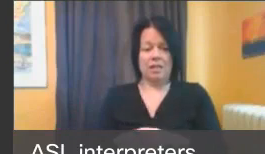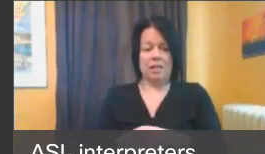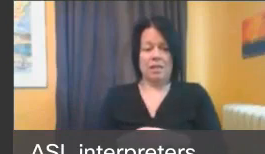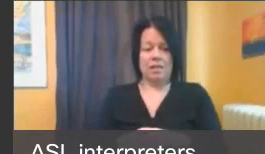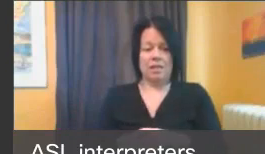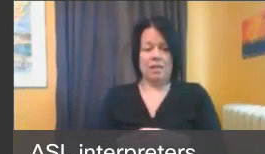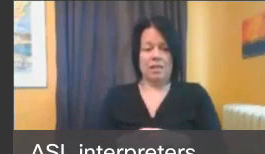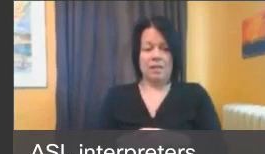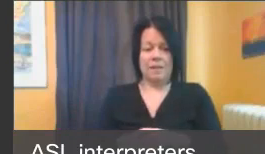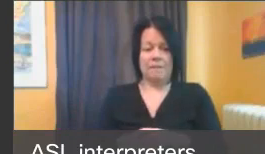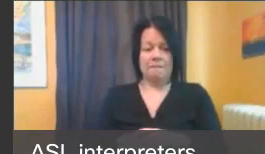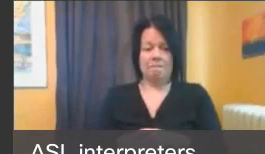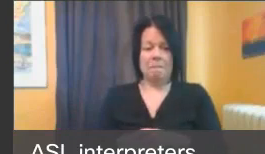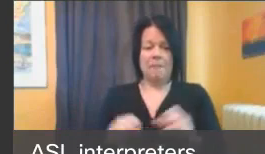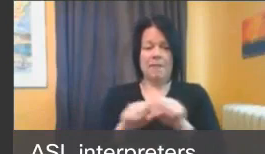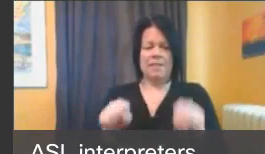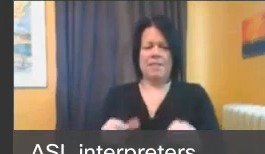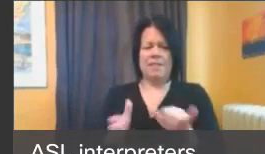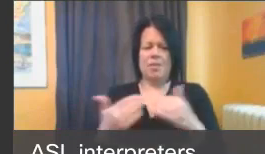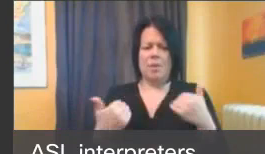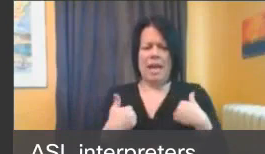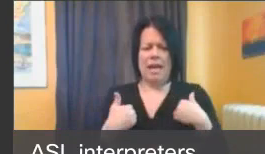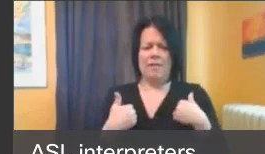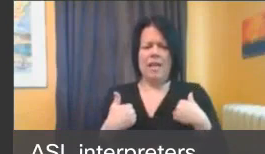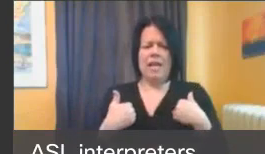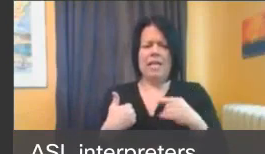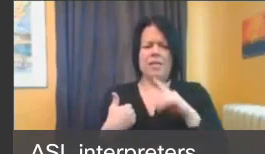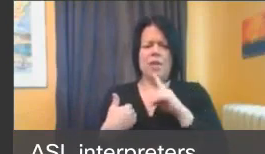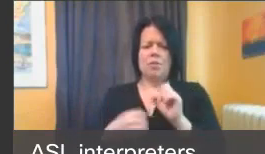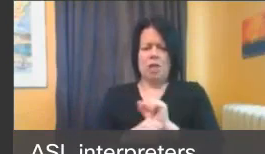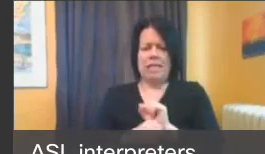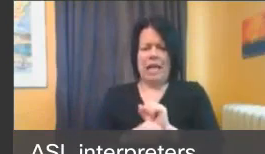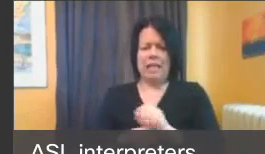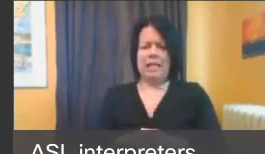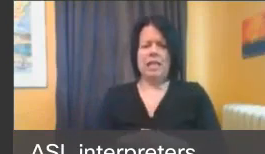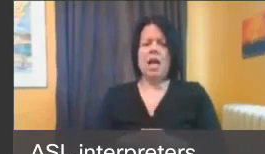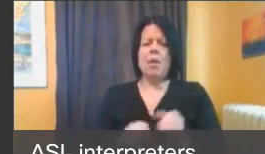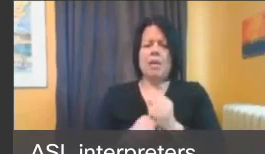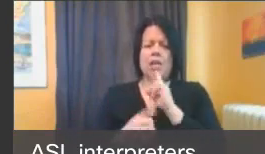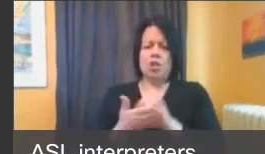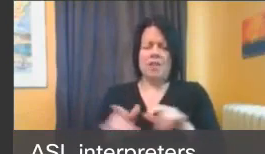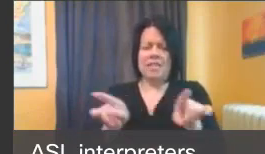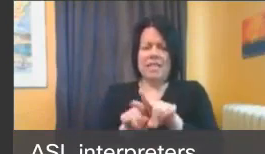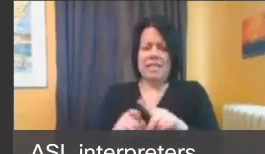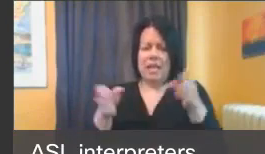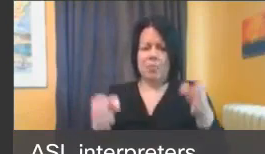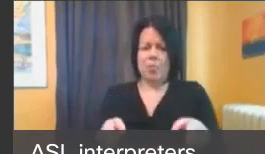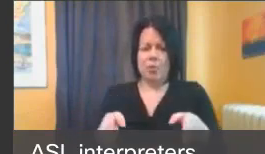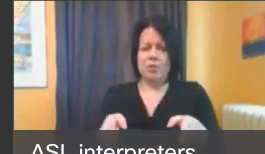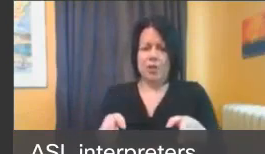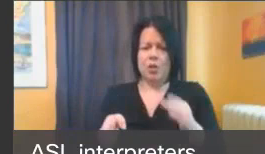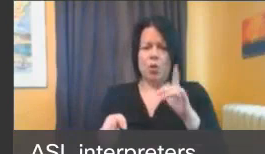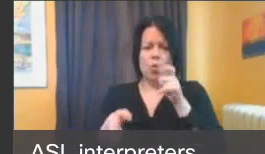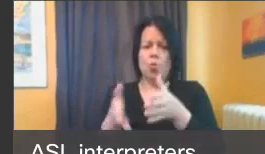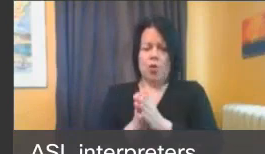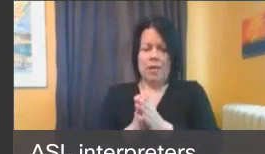So the system that we have in place is pretty solid in terms of making sure that it is the same person who voted that ballot, who requested